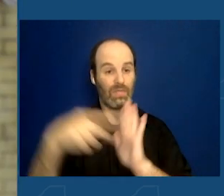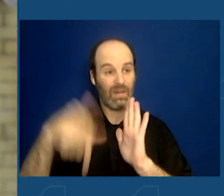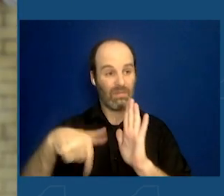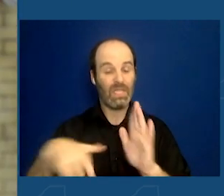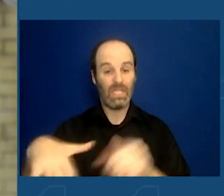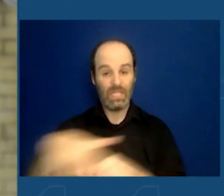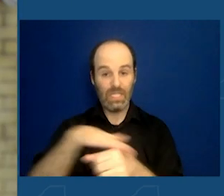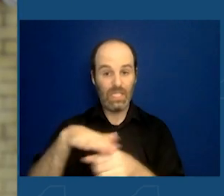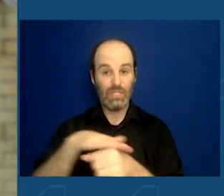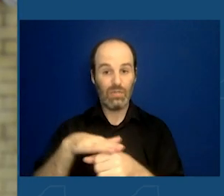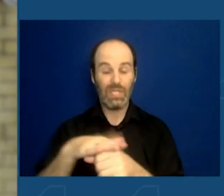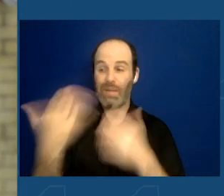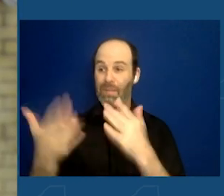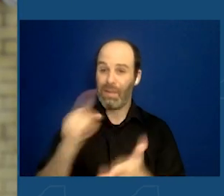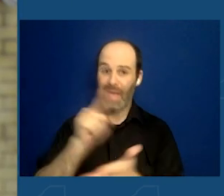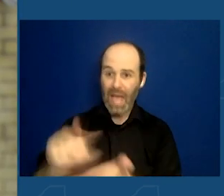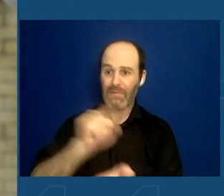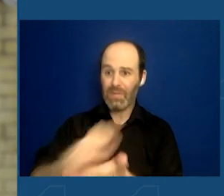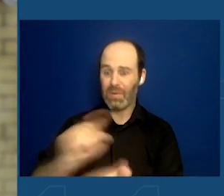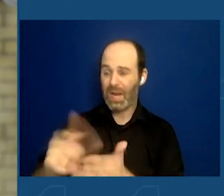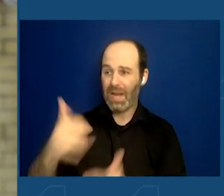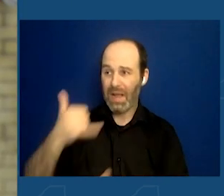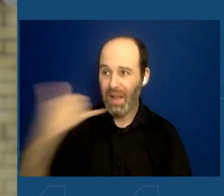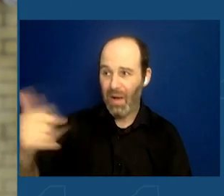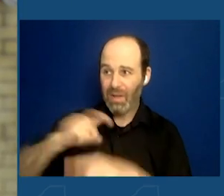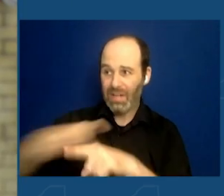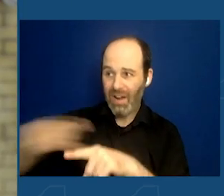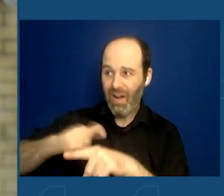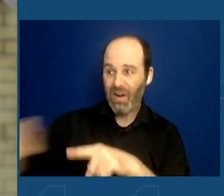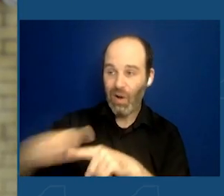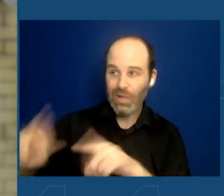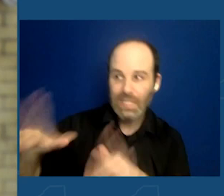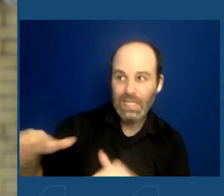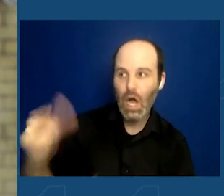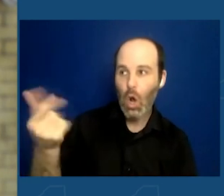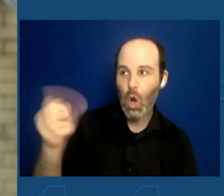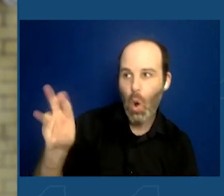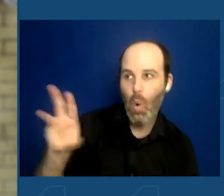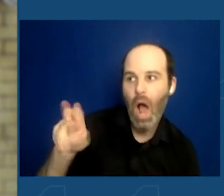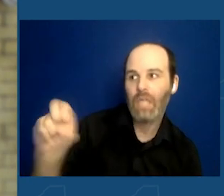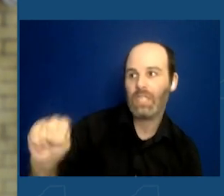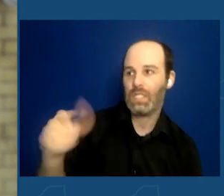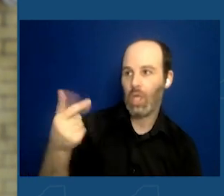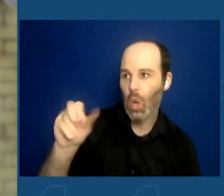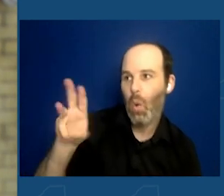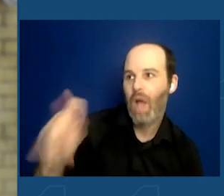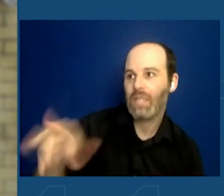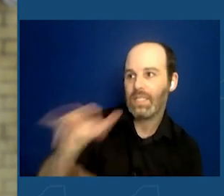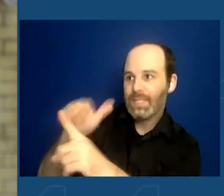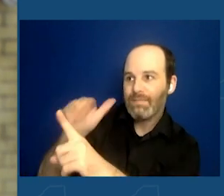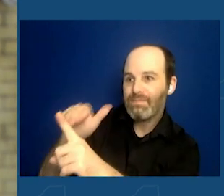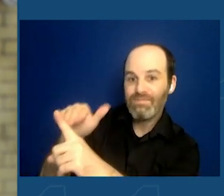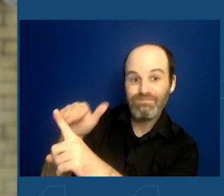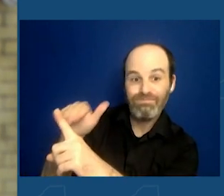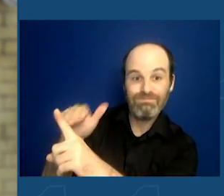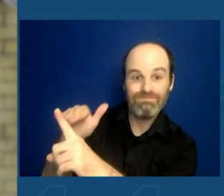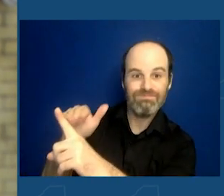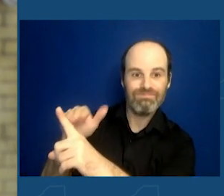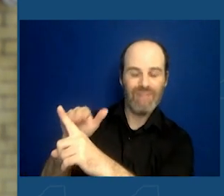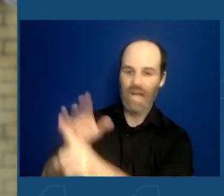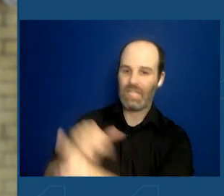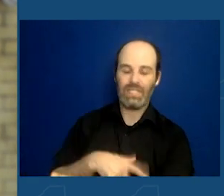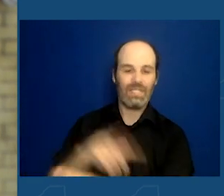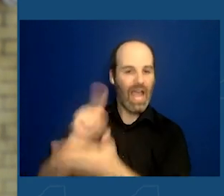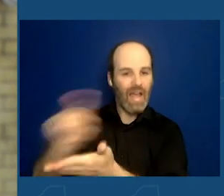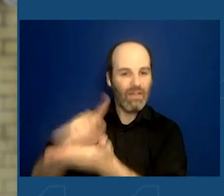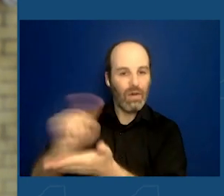I called your staff and said, hey, Gowanus. Hey, Gowanus. Hey, don't forget Gowanus. Hey, don't forget Gowanus. Did you forget about Gowanus? Don't forget about Gowanus. And your staff,